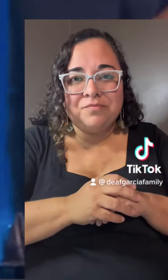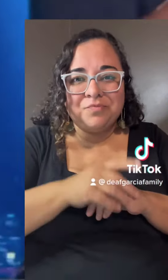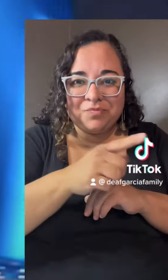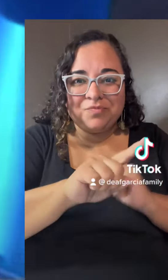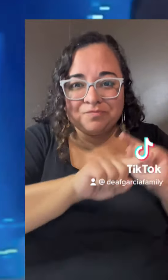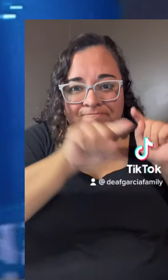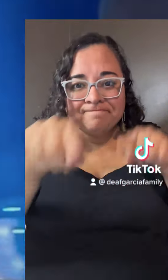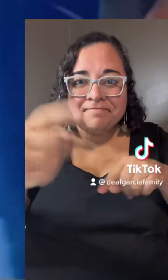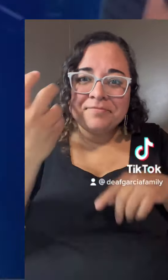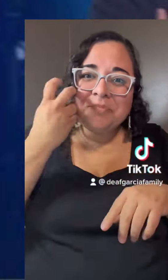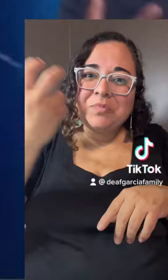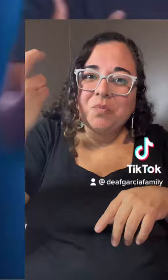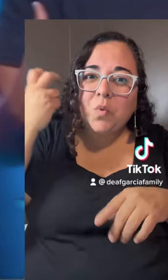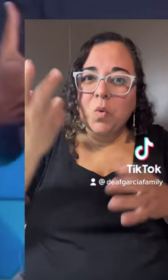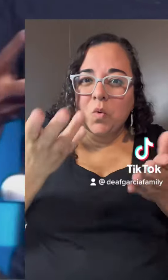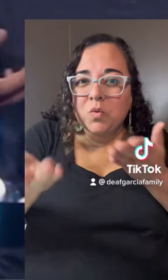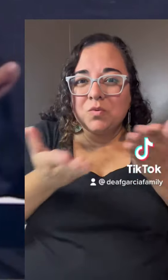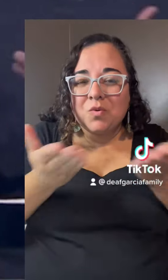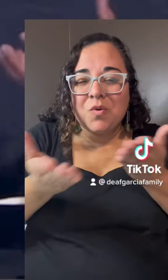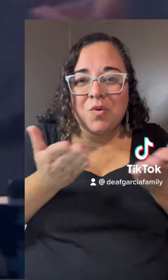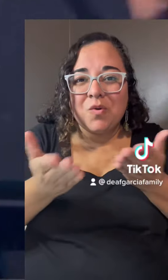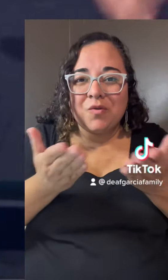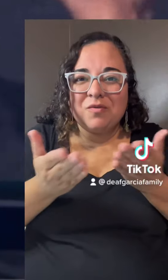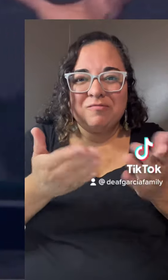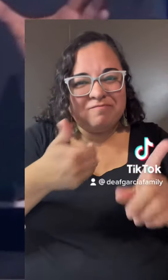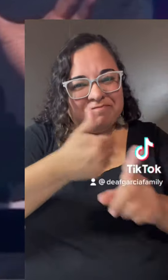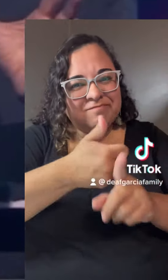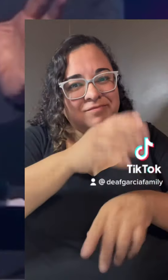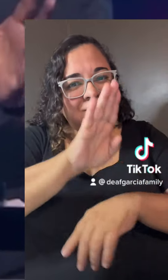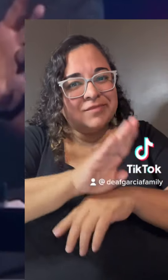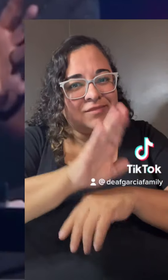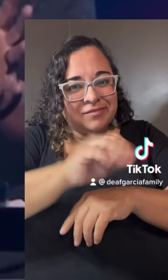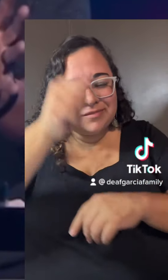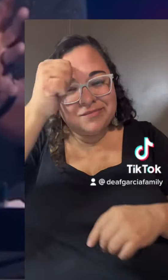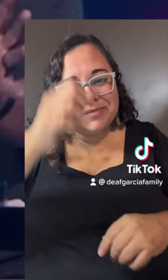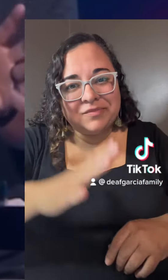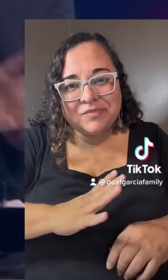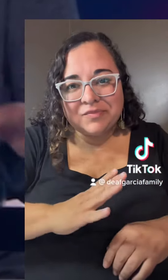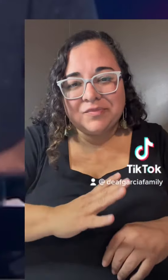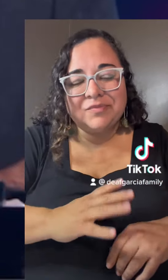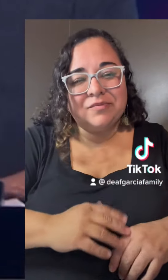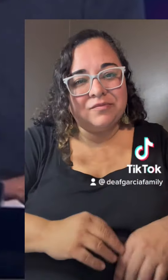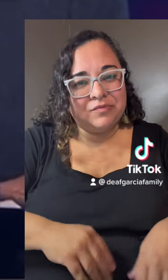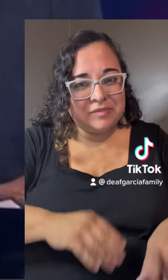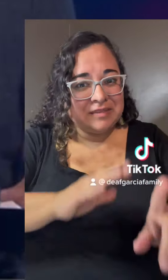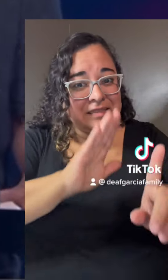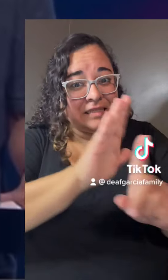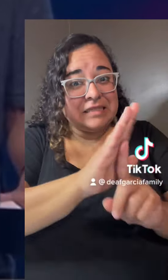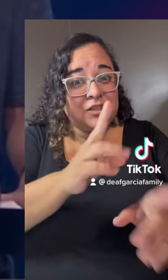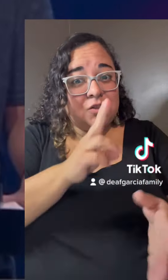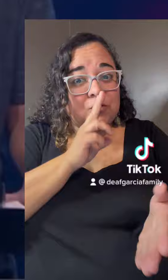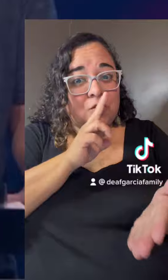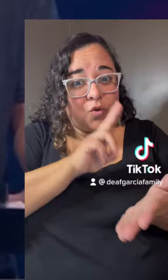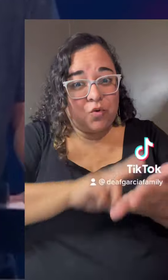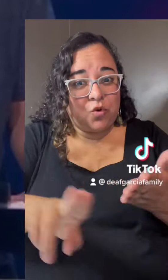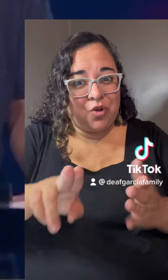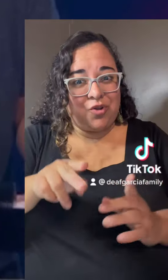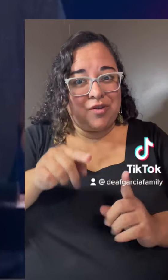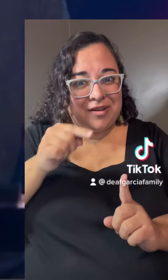was at a memorial service. He was a businessman, and it was his